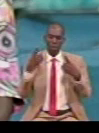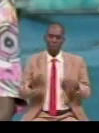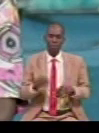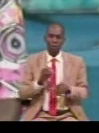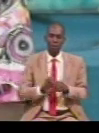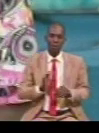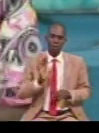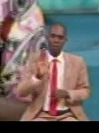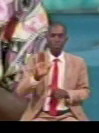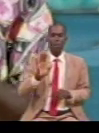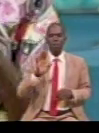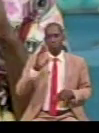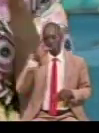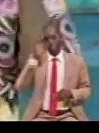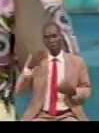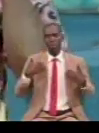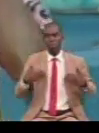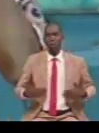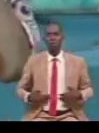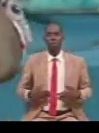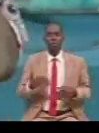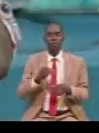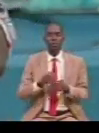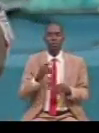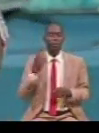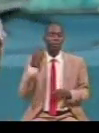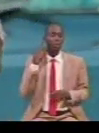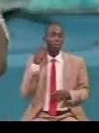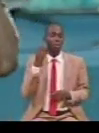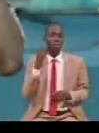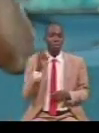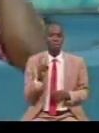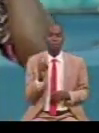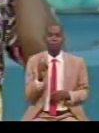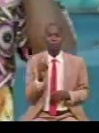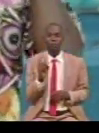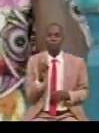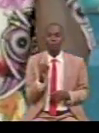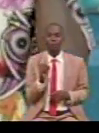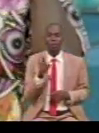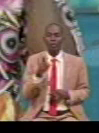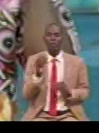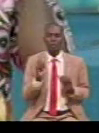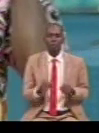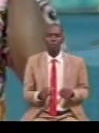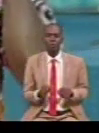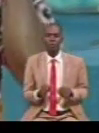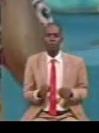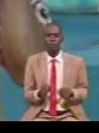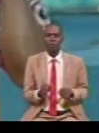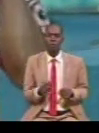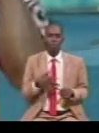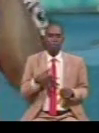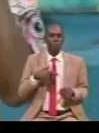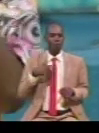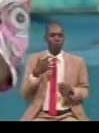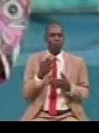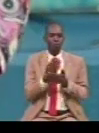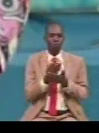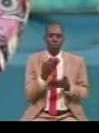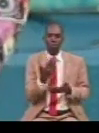body. In my ears, I could feel there were